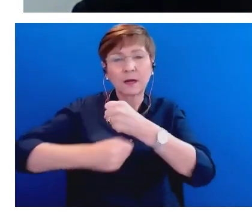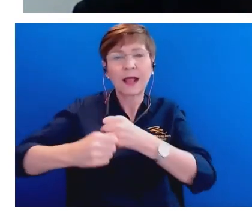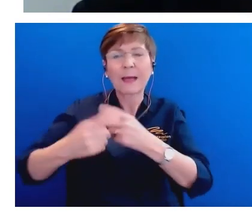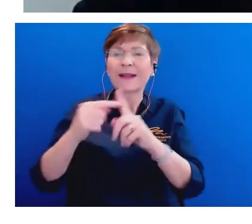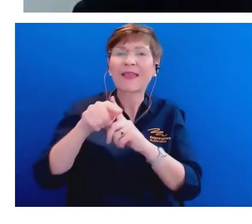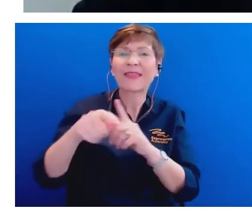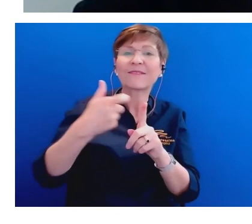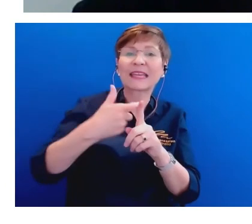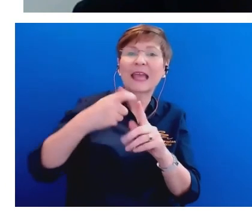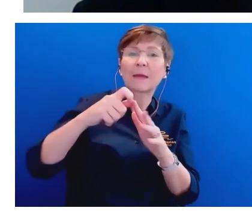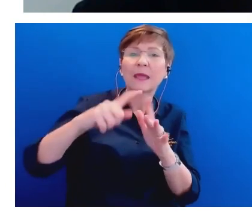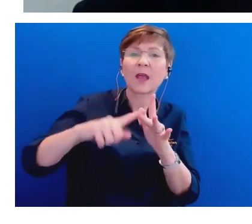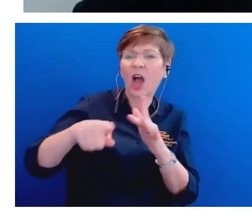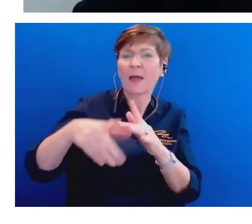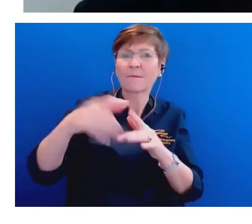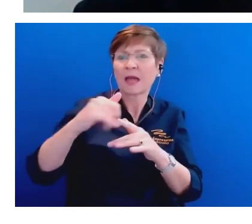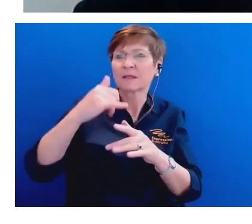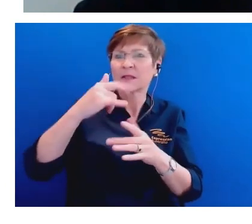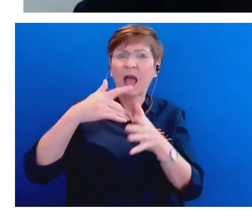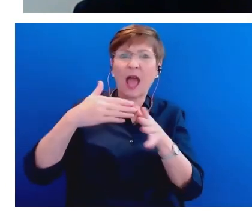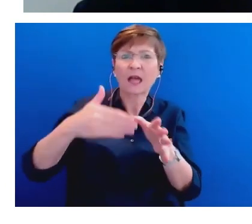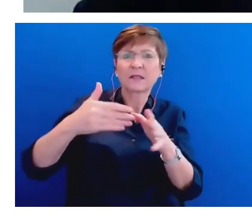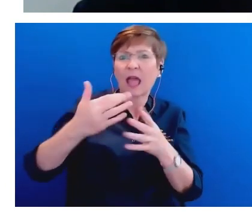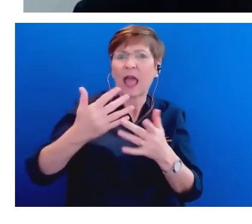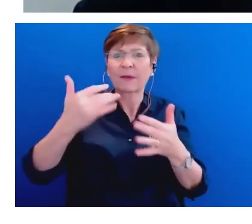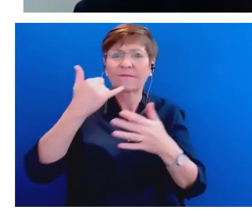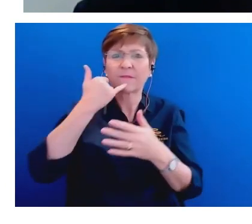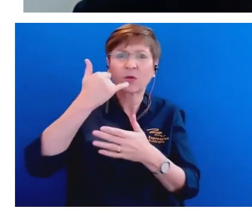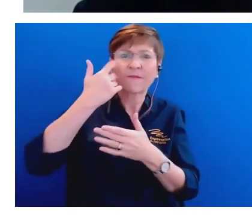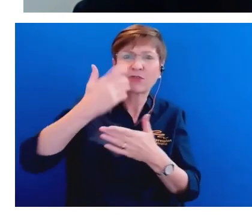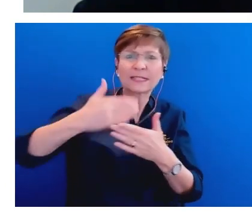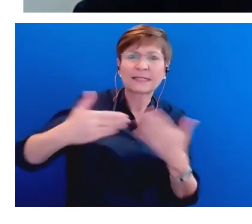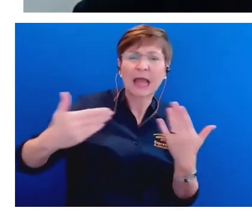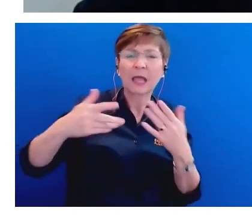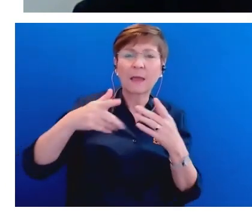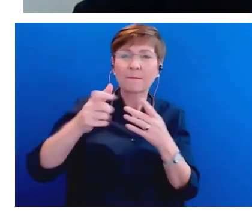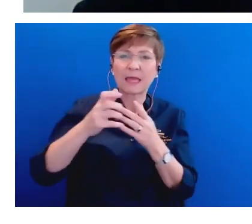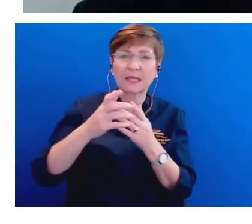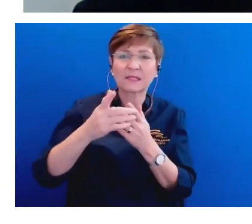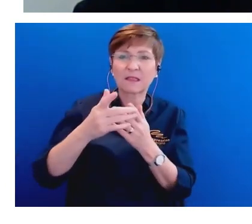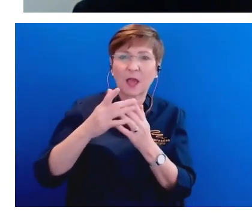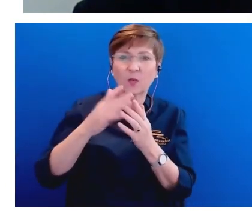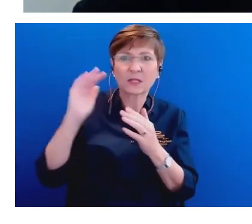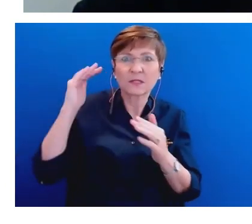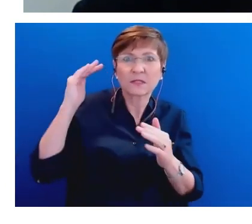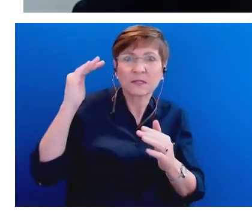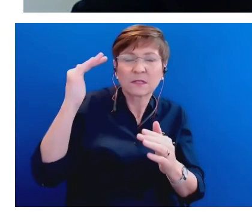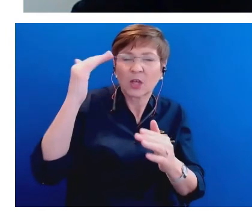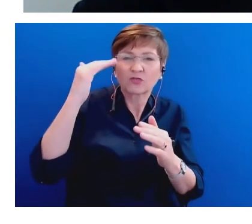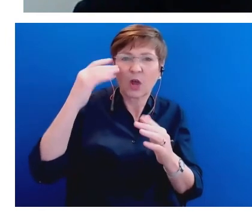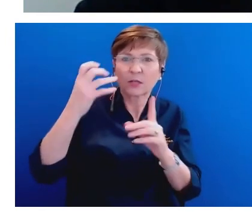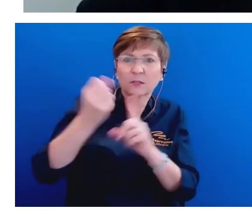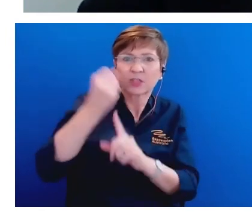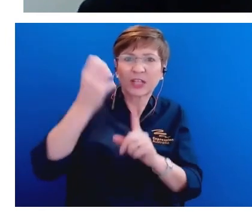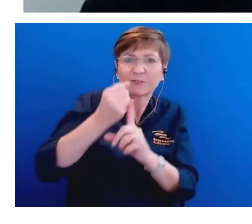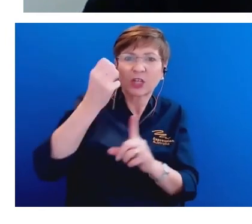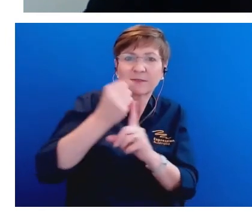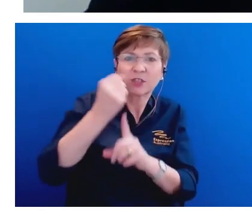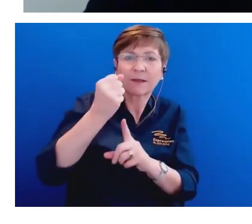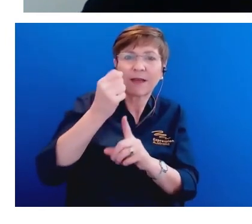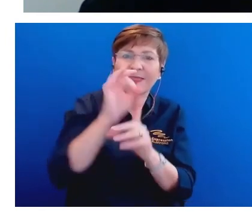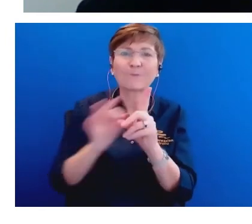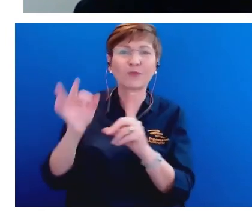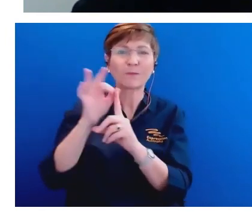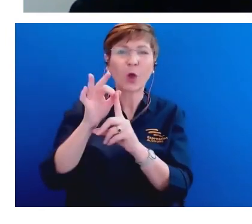or targets that really mean that they've got an incentive to go really quickly and sign people up as soon as they can and